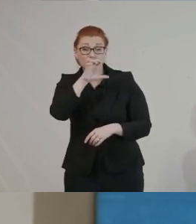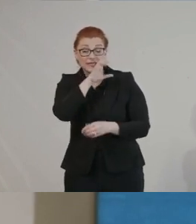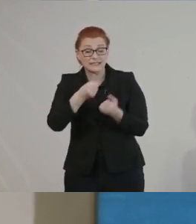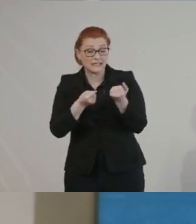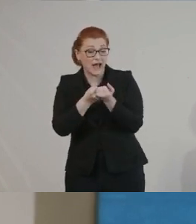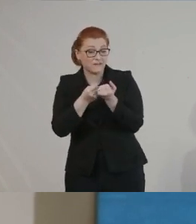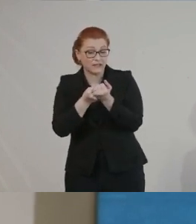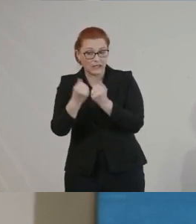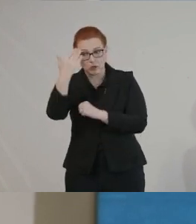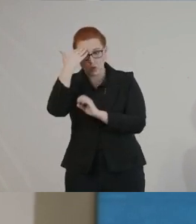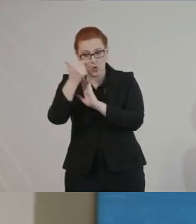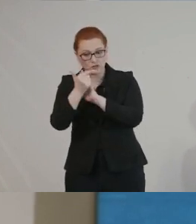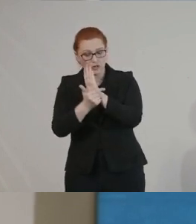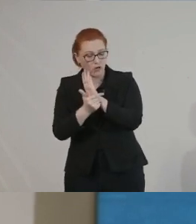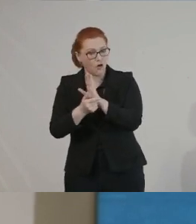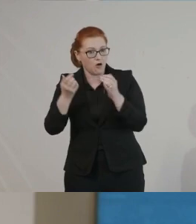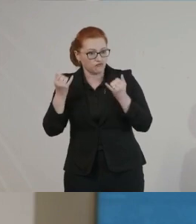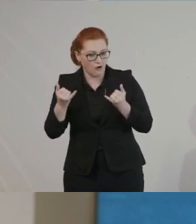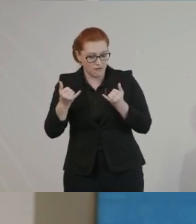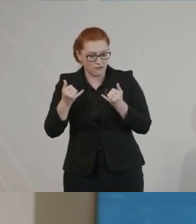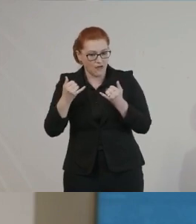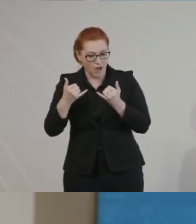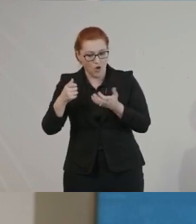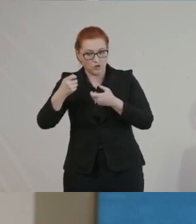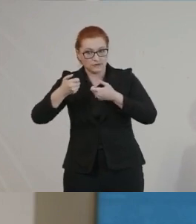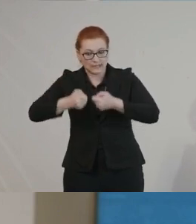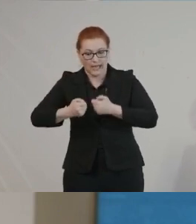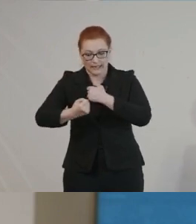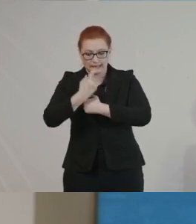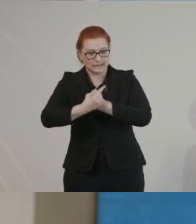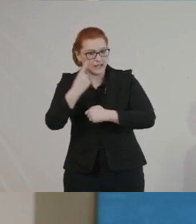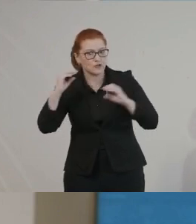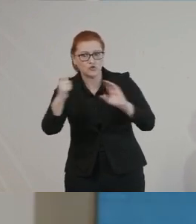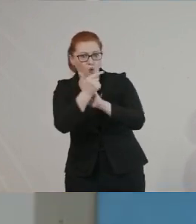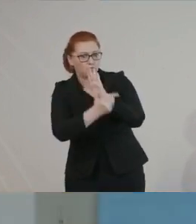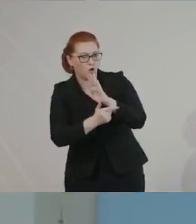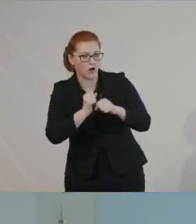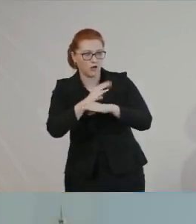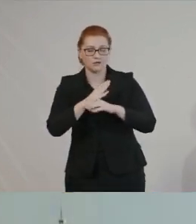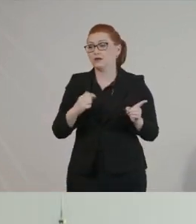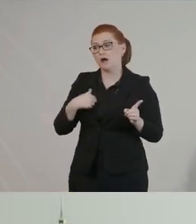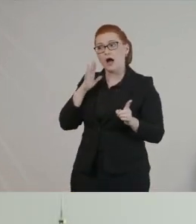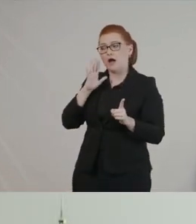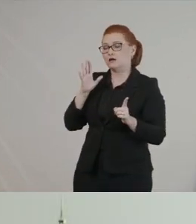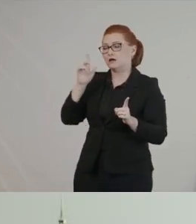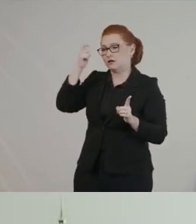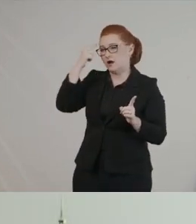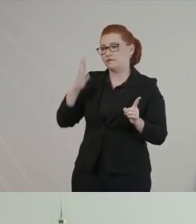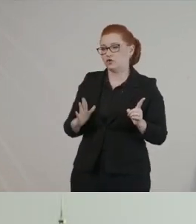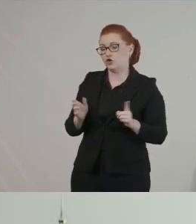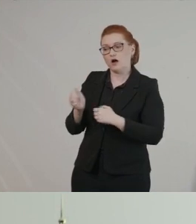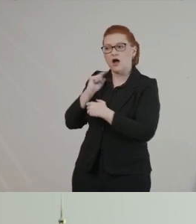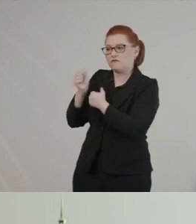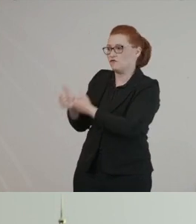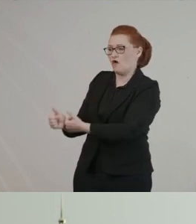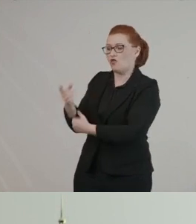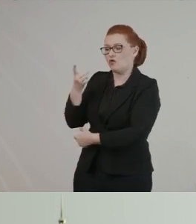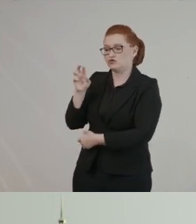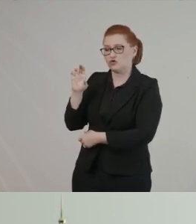and she's right. There are no, what are the laws protecting? Well, I'm going to defer to Dr. Christ on this. Thank you. We're gonna go to Craig and then